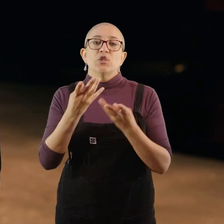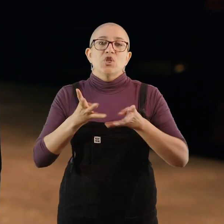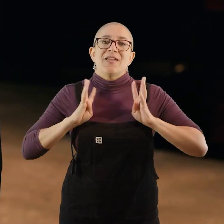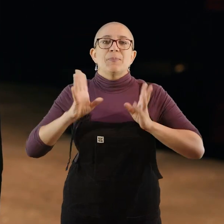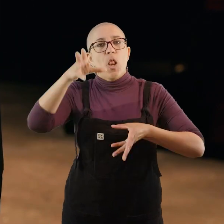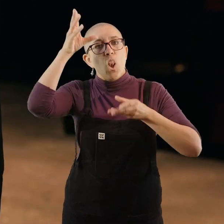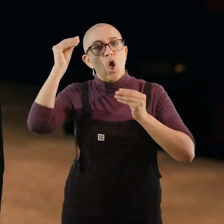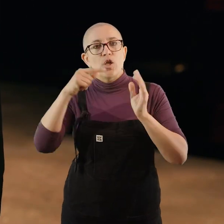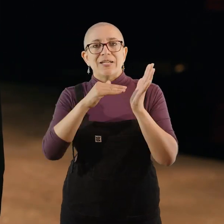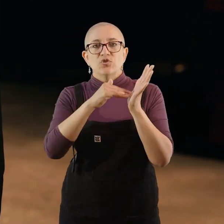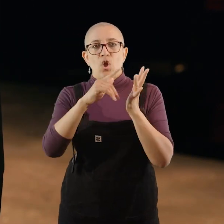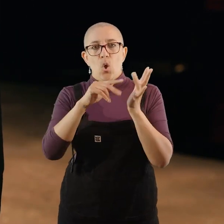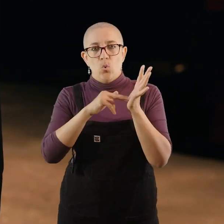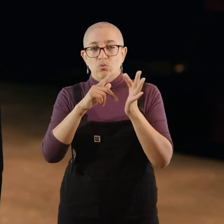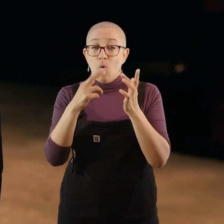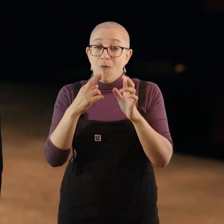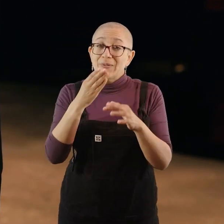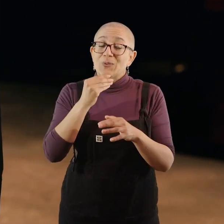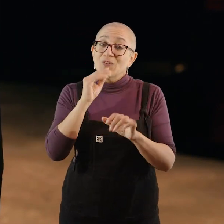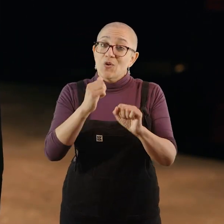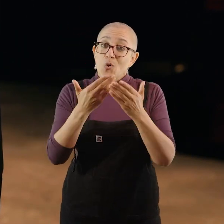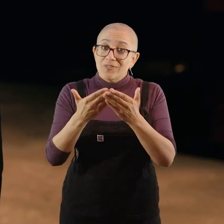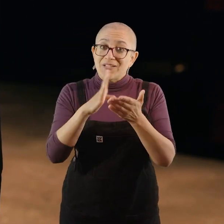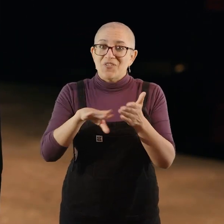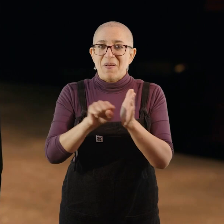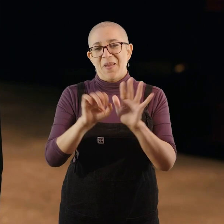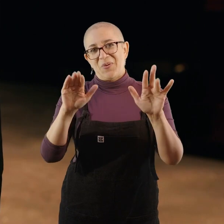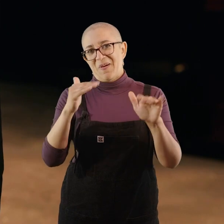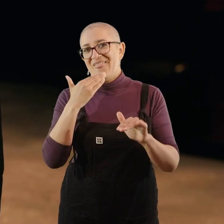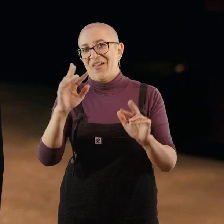for your studies of Macbeth. Goodbye. And